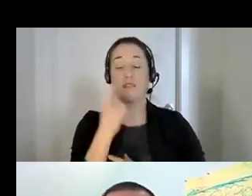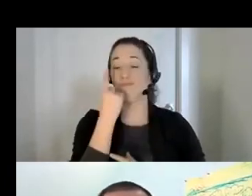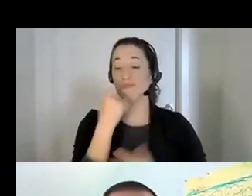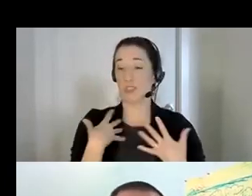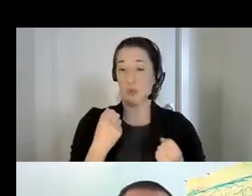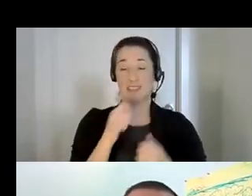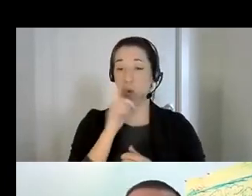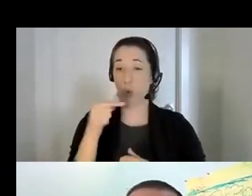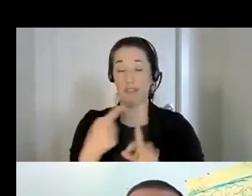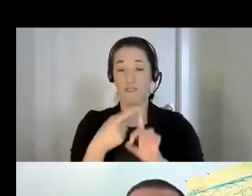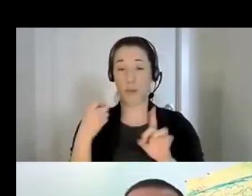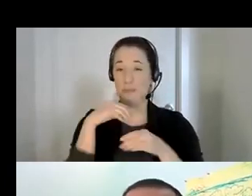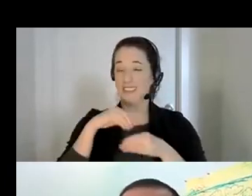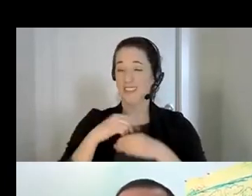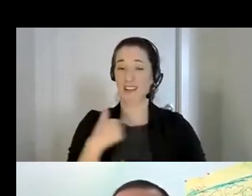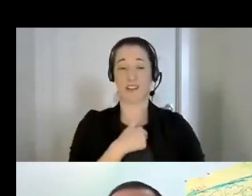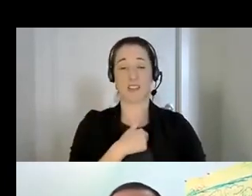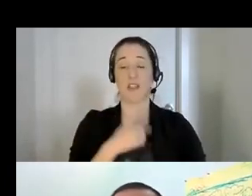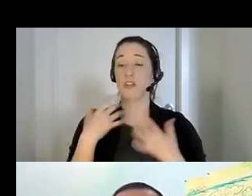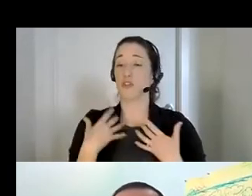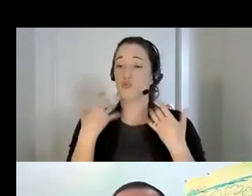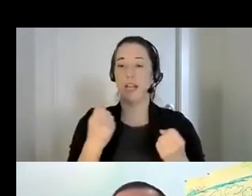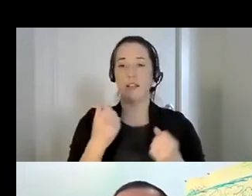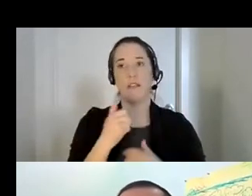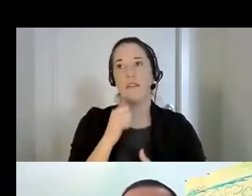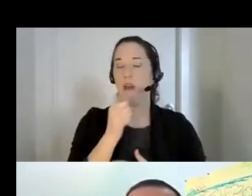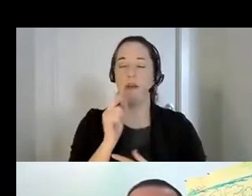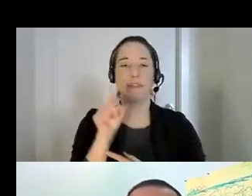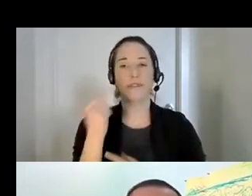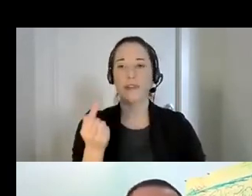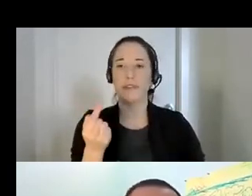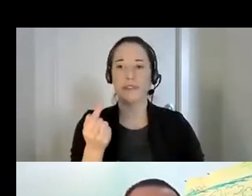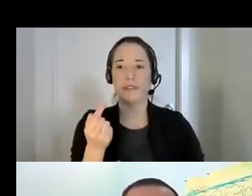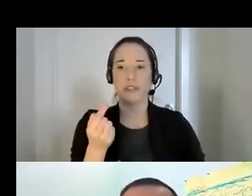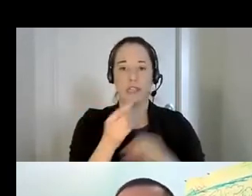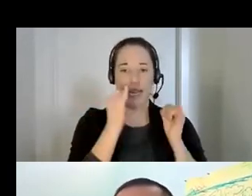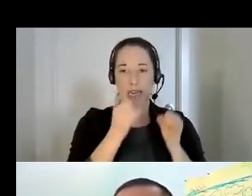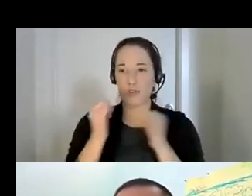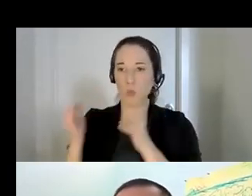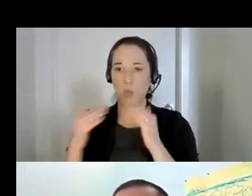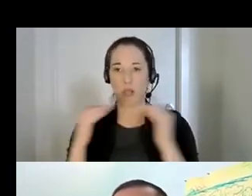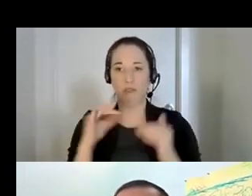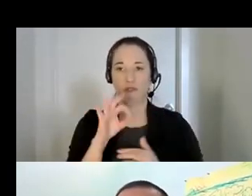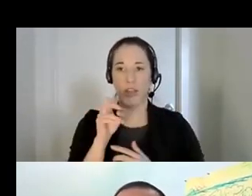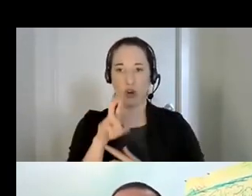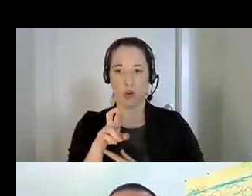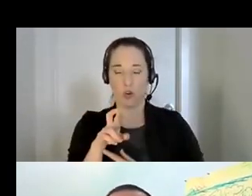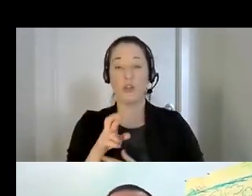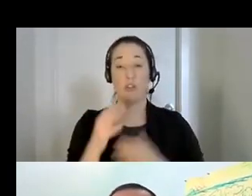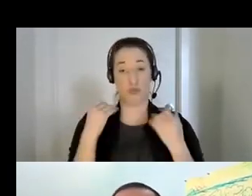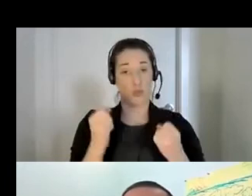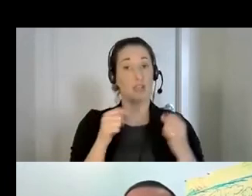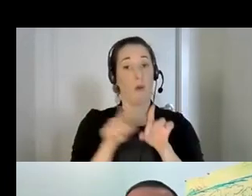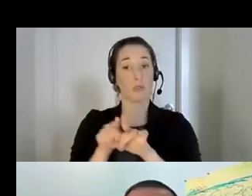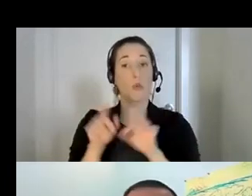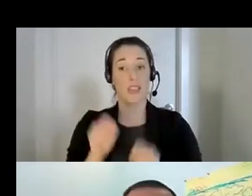just come from inside us. Strength doesn't have to be just an individual level factor. Strength can also come